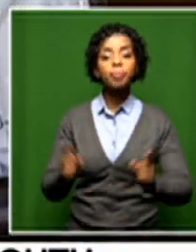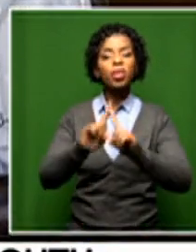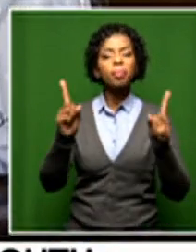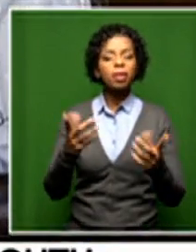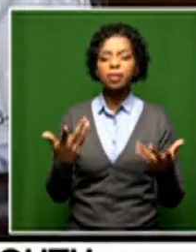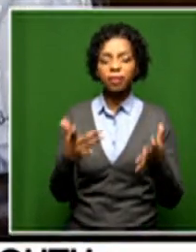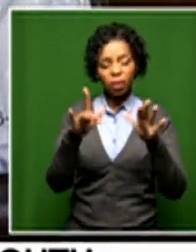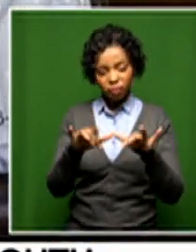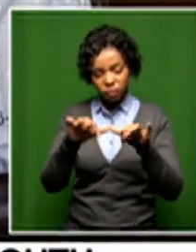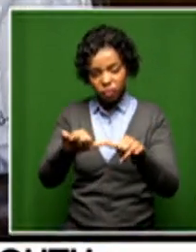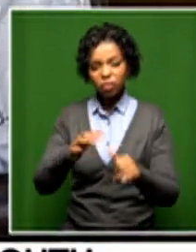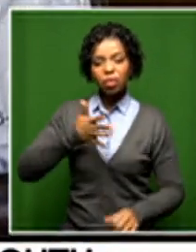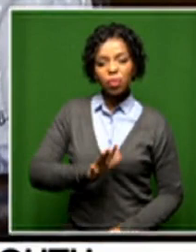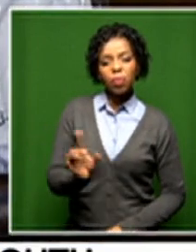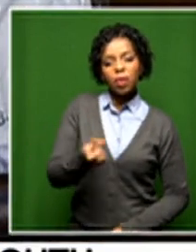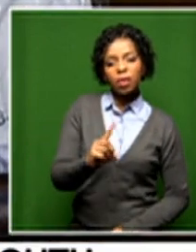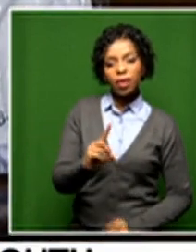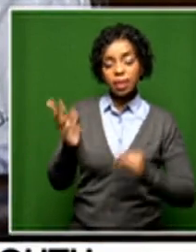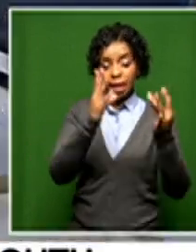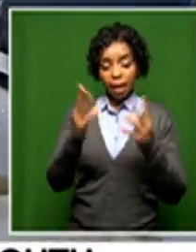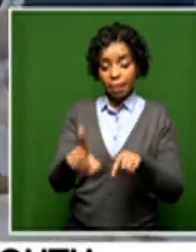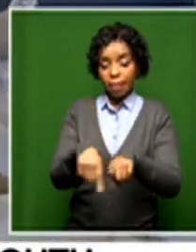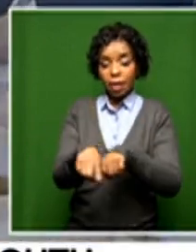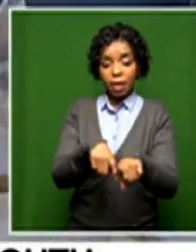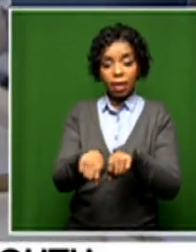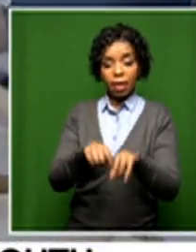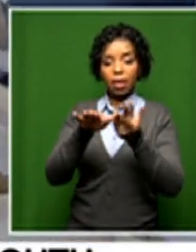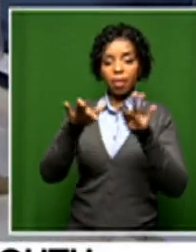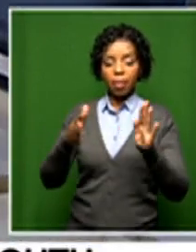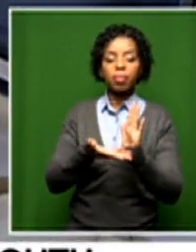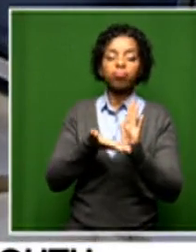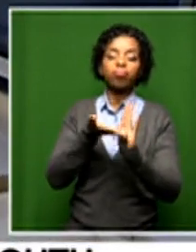forward, we want to increase the numbers of tests as well, because part of our